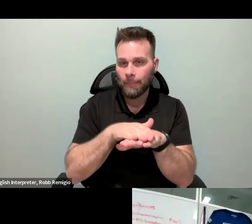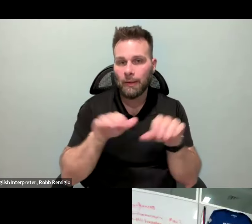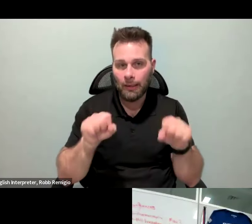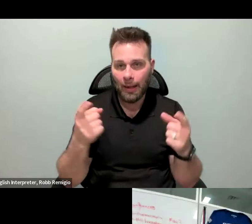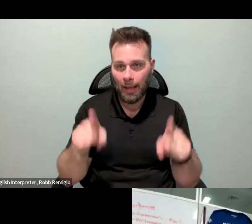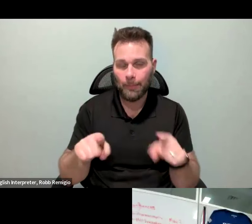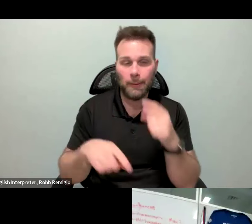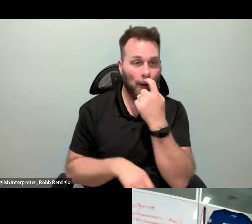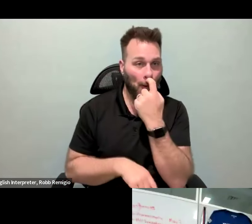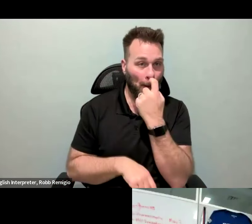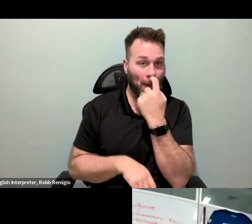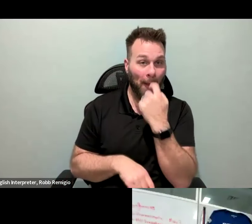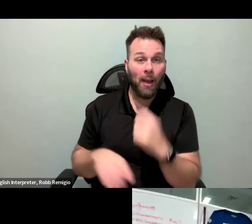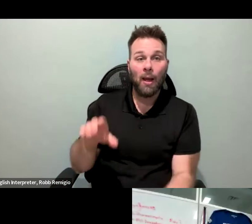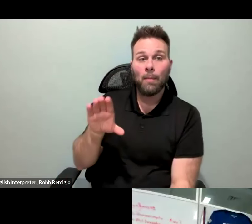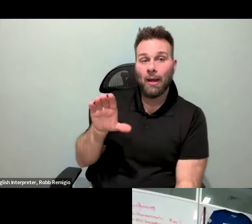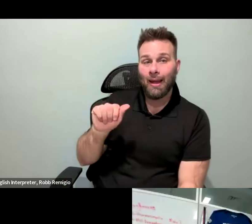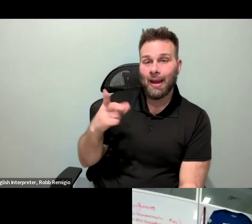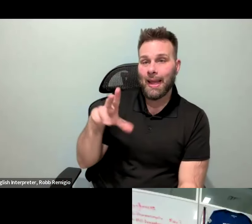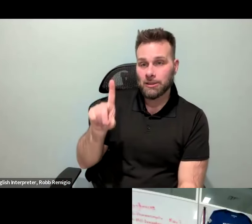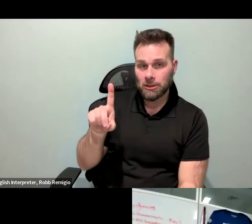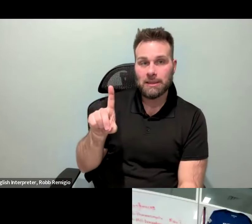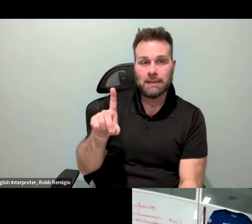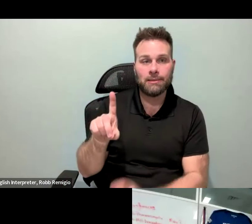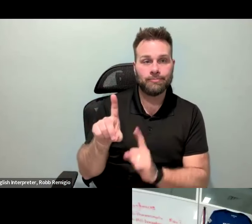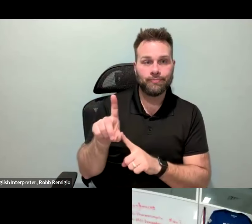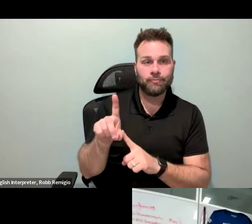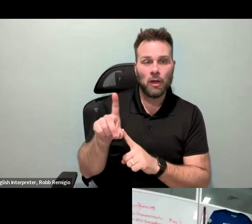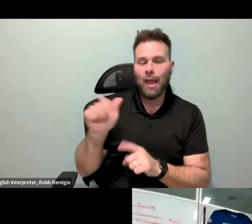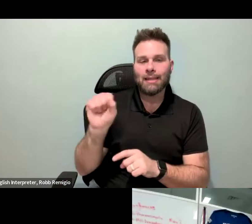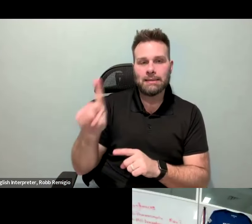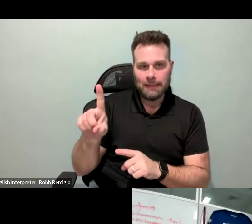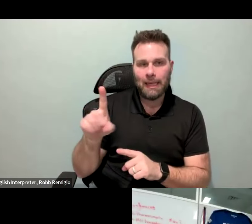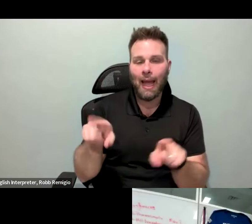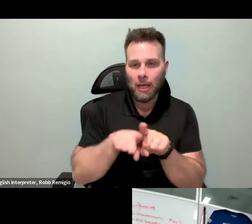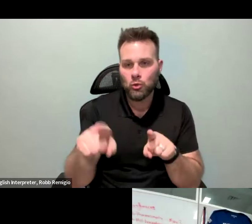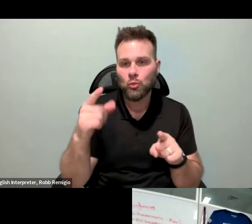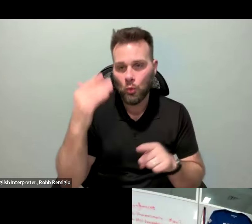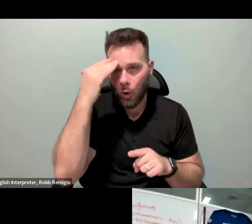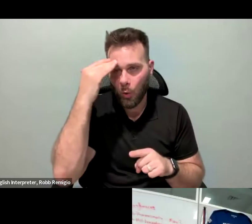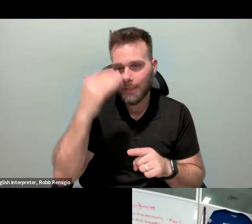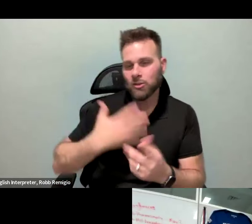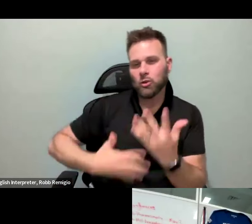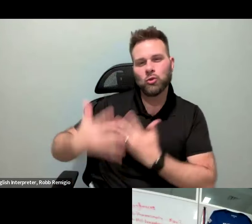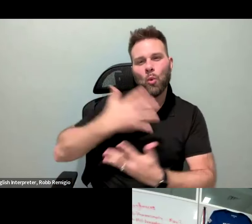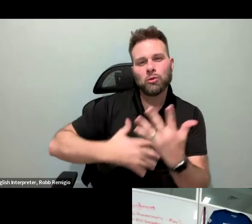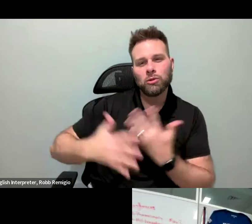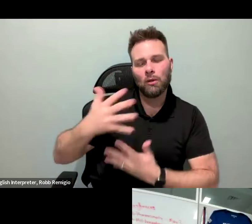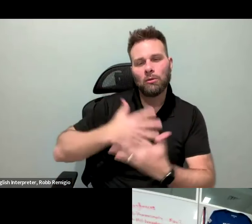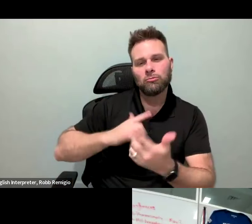associated with ASD of note, which is on a spectrum, is the social reciprocity